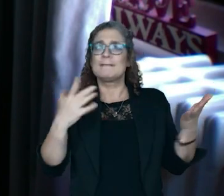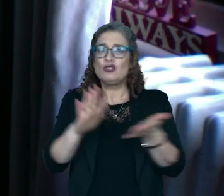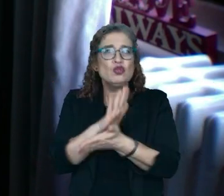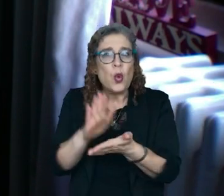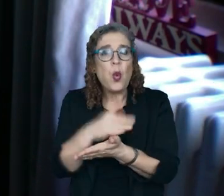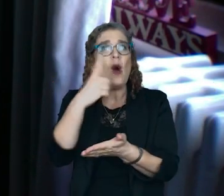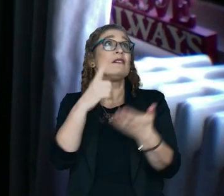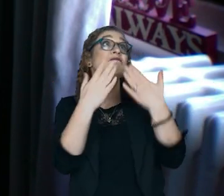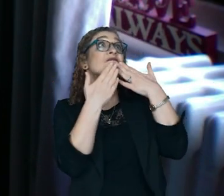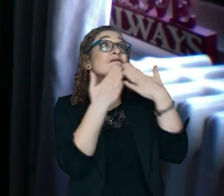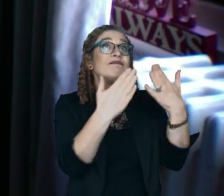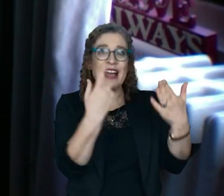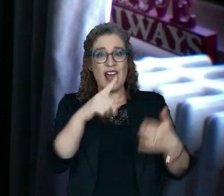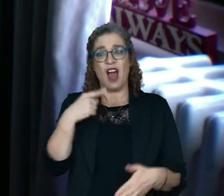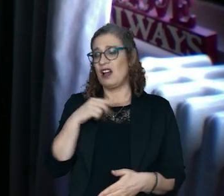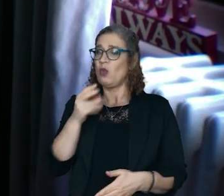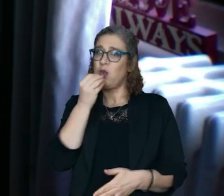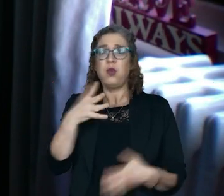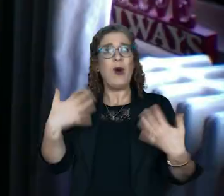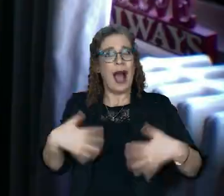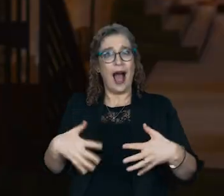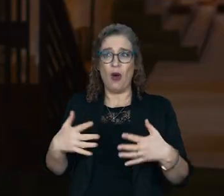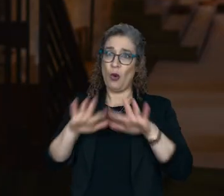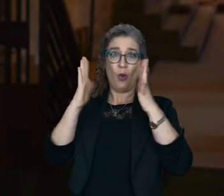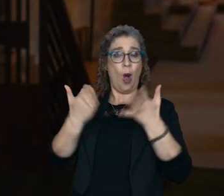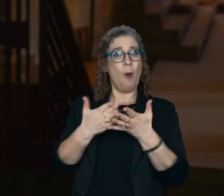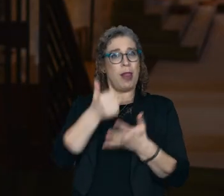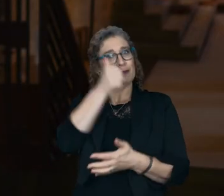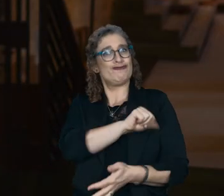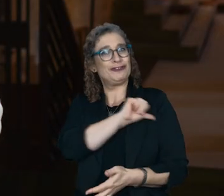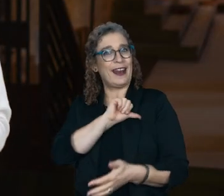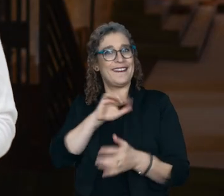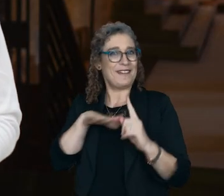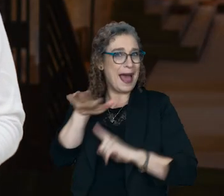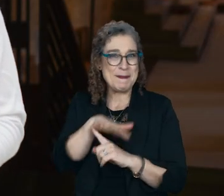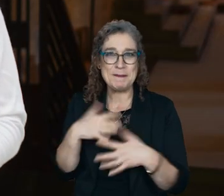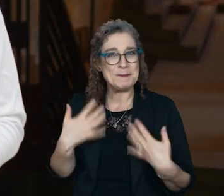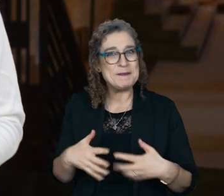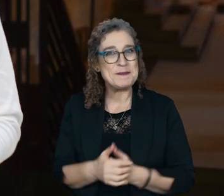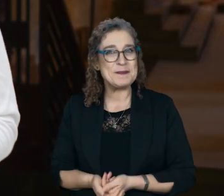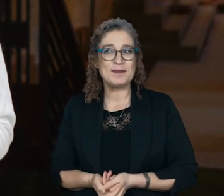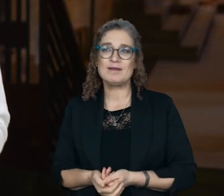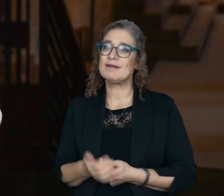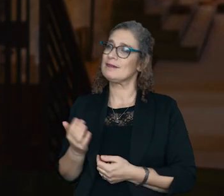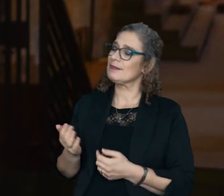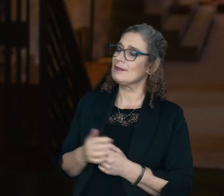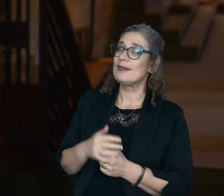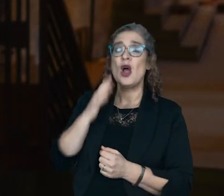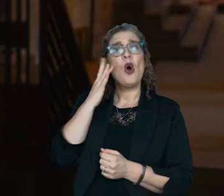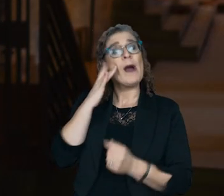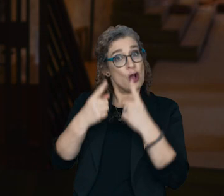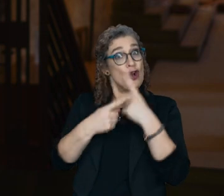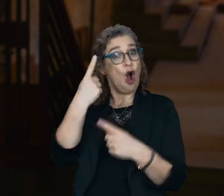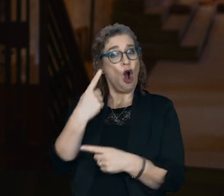the reality of our global Christian family. When God calls us, He also does